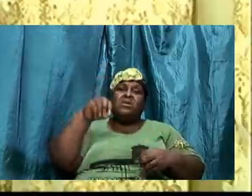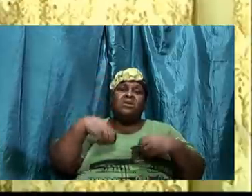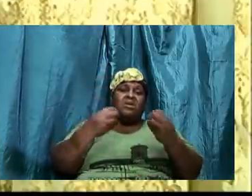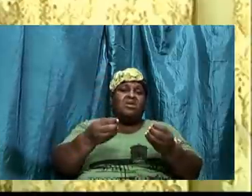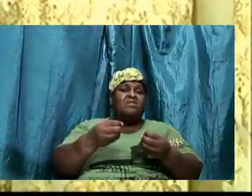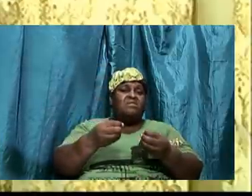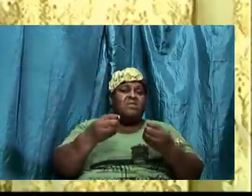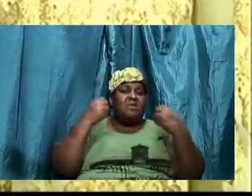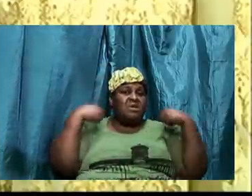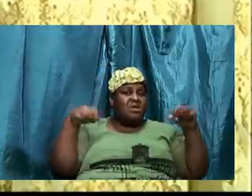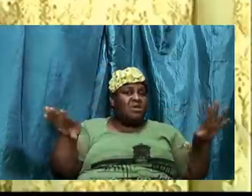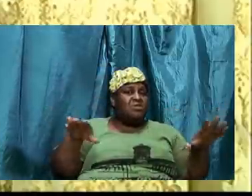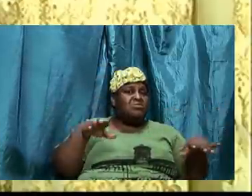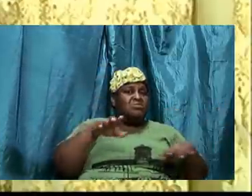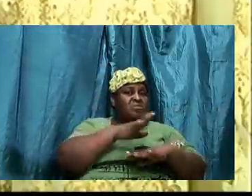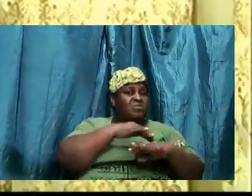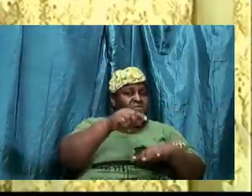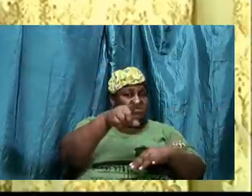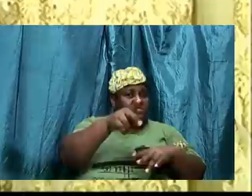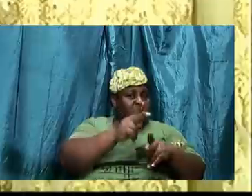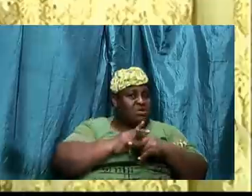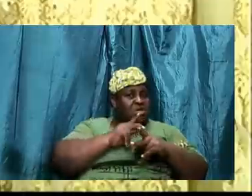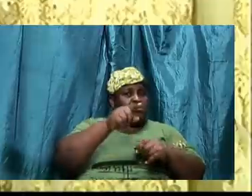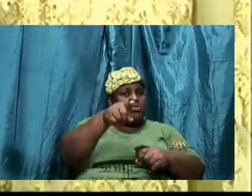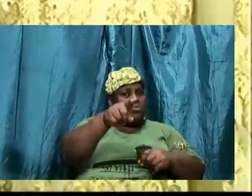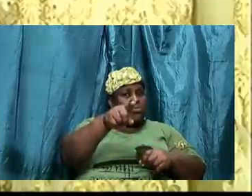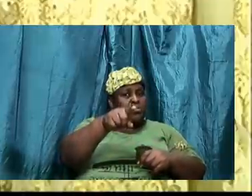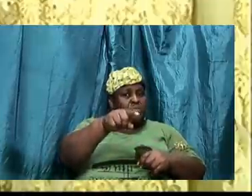thee to keep thee